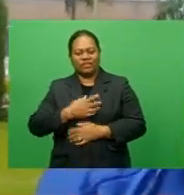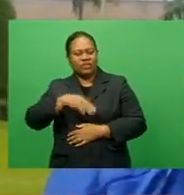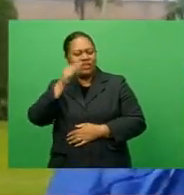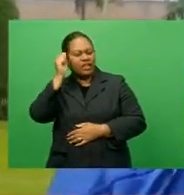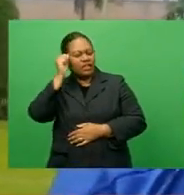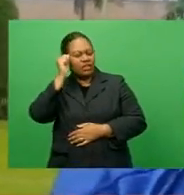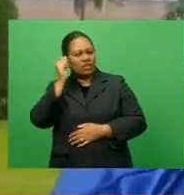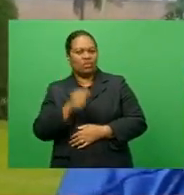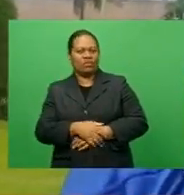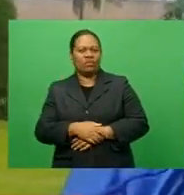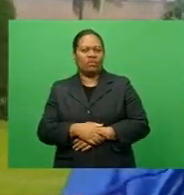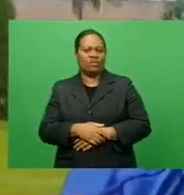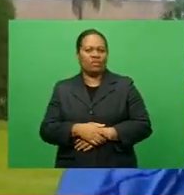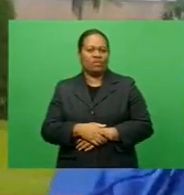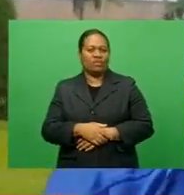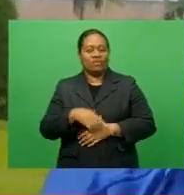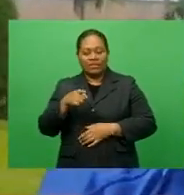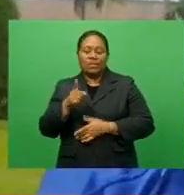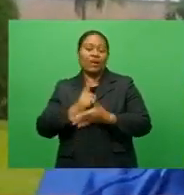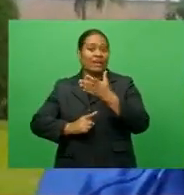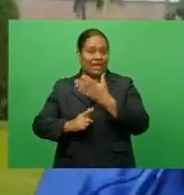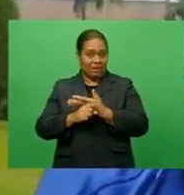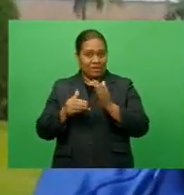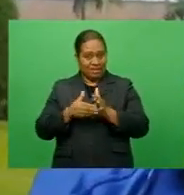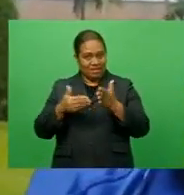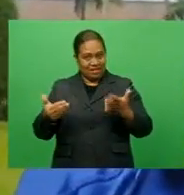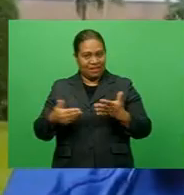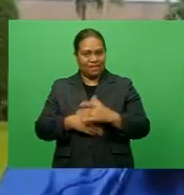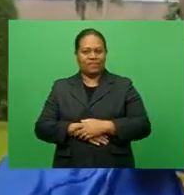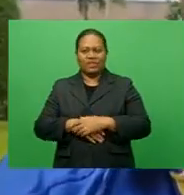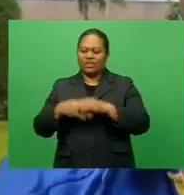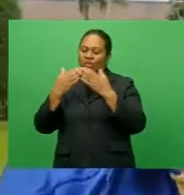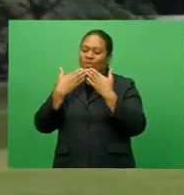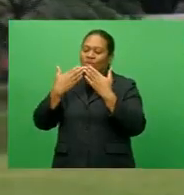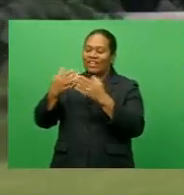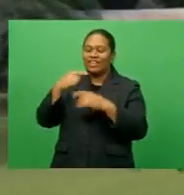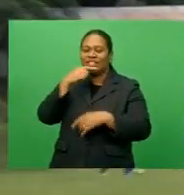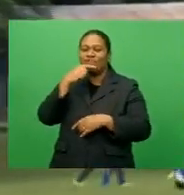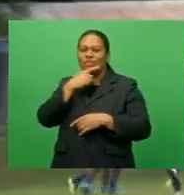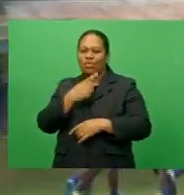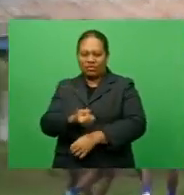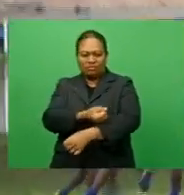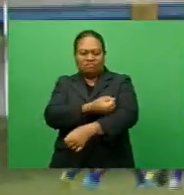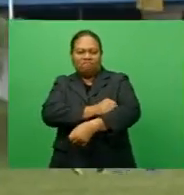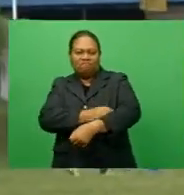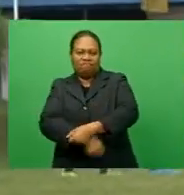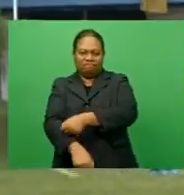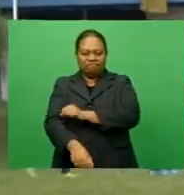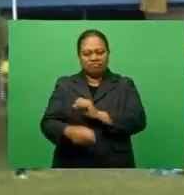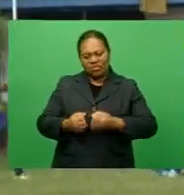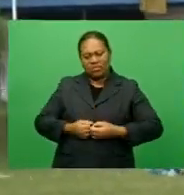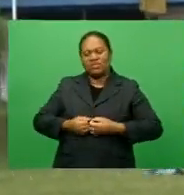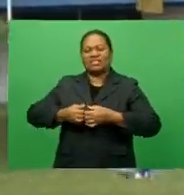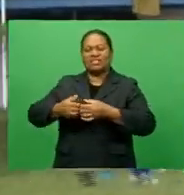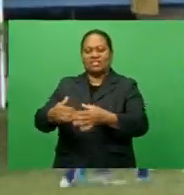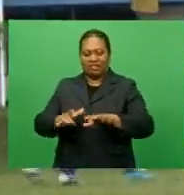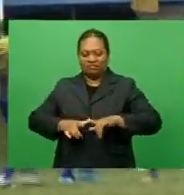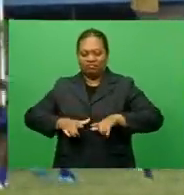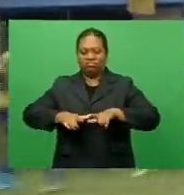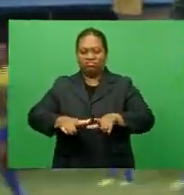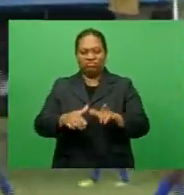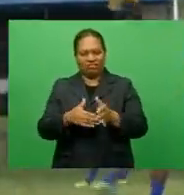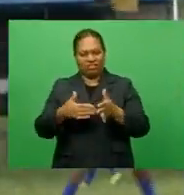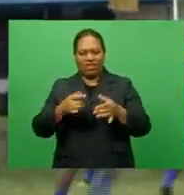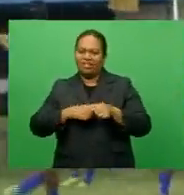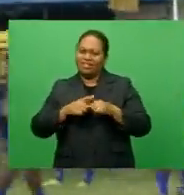reach this far, and I would like to thank the boys for the effort from the starting of the journey up till